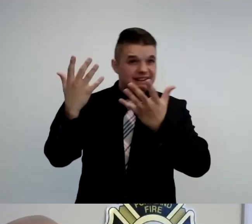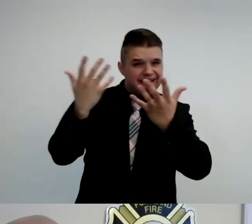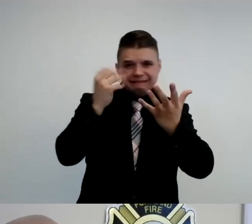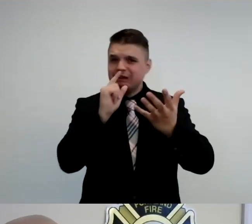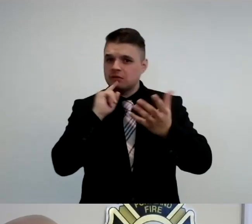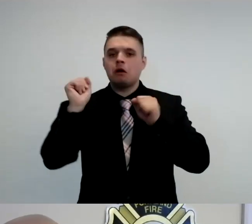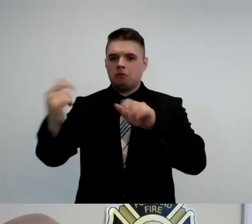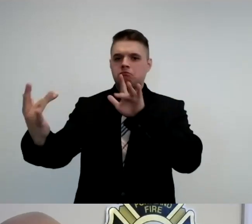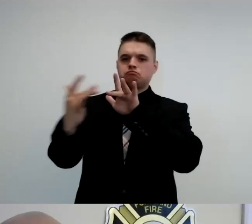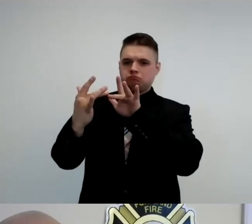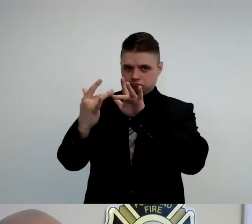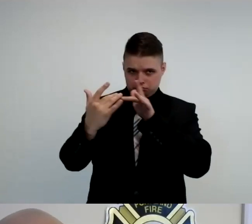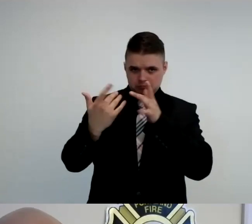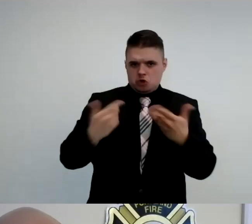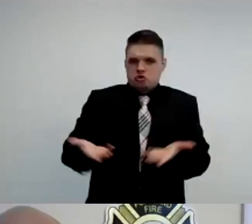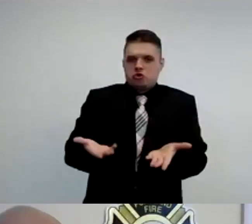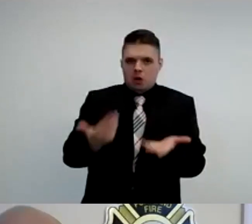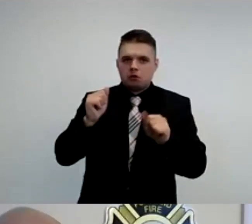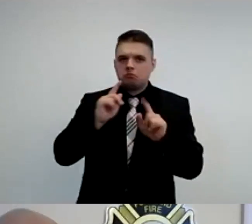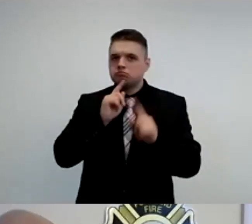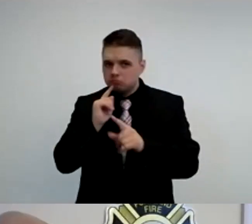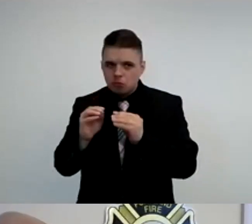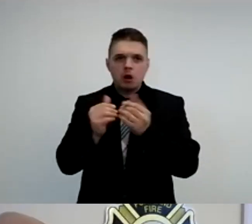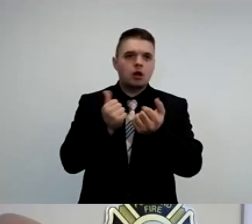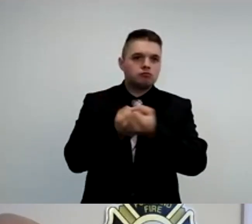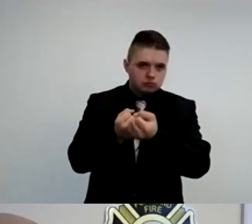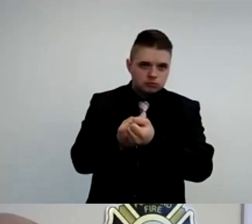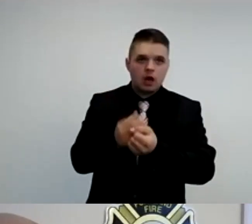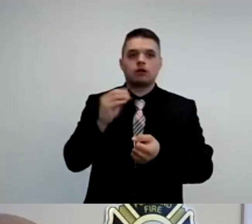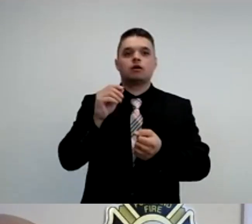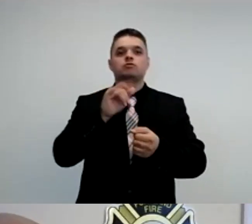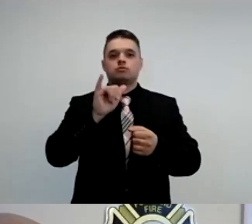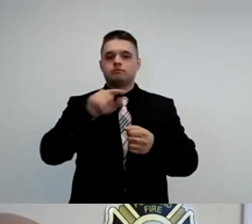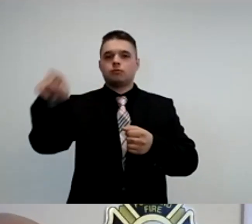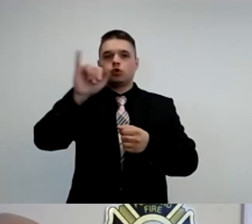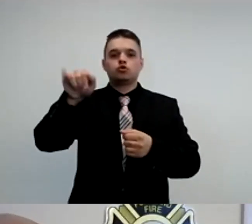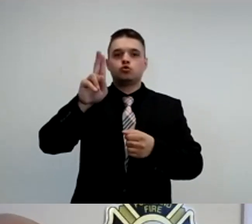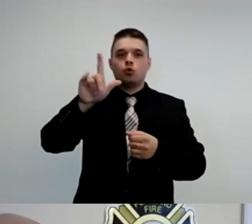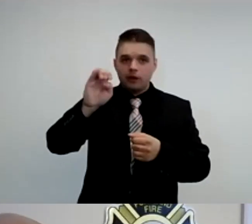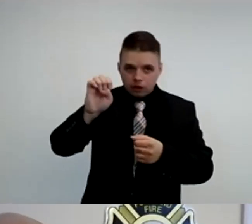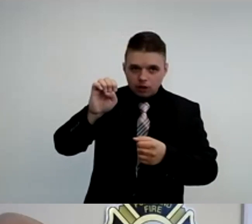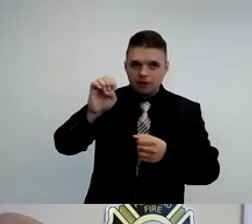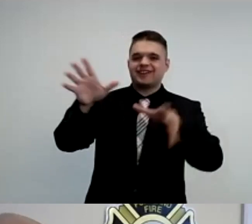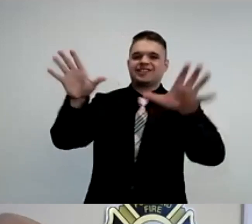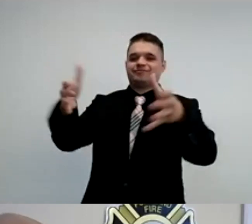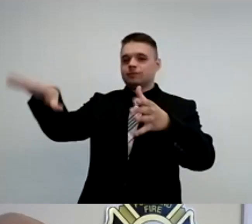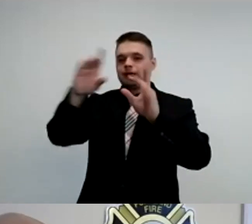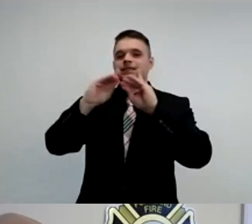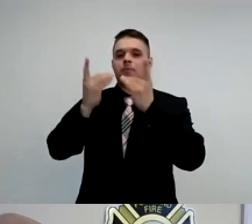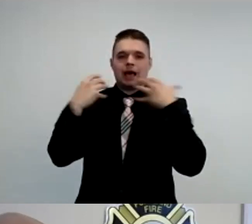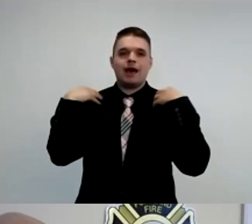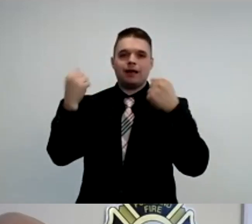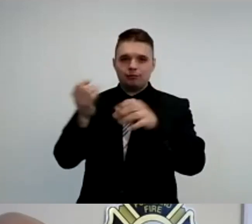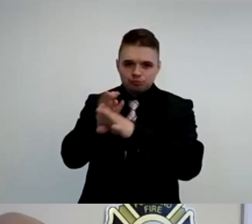more for Julie and her colleagues at the health department level, because it actually can show based on zip